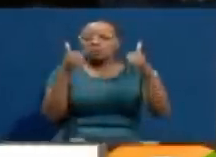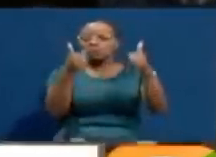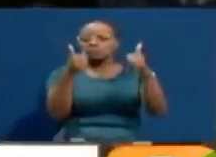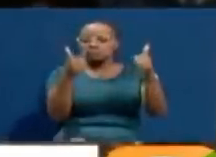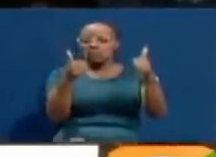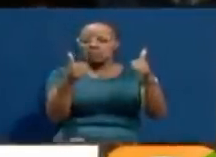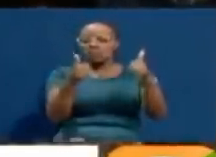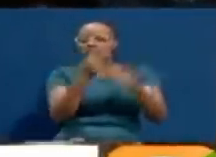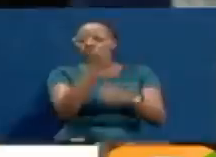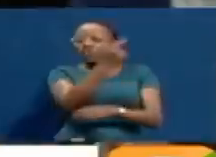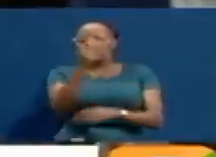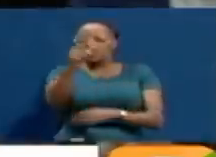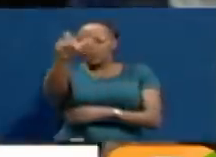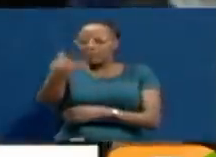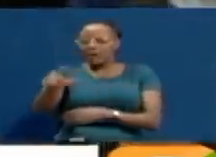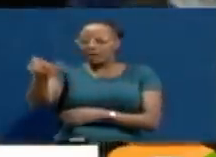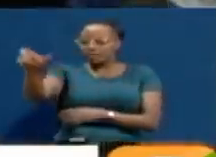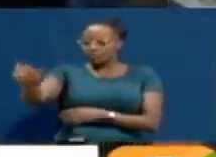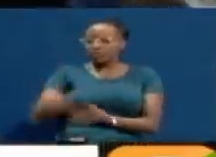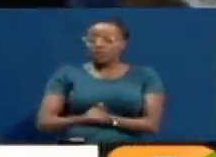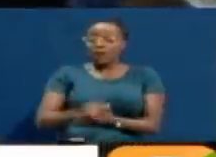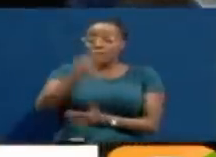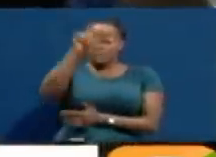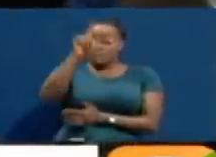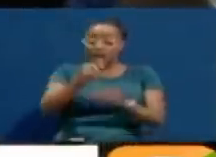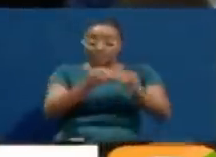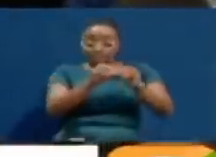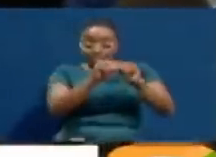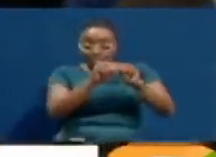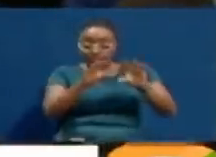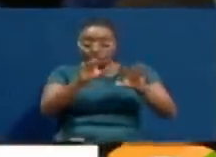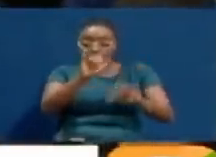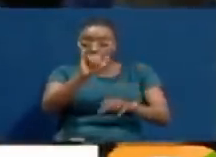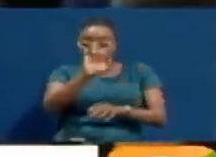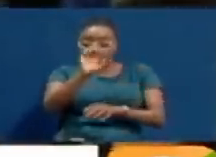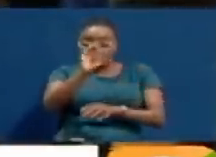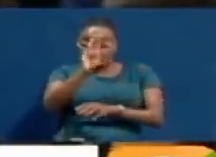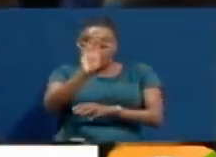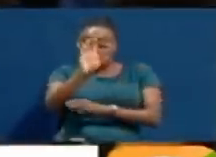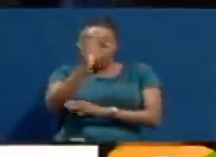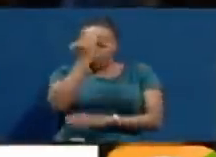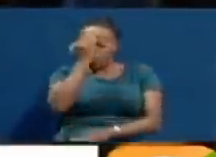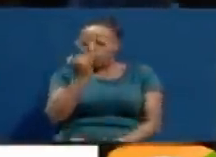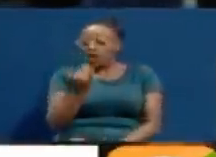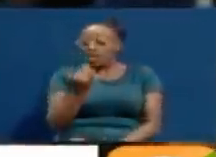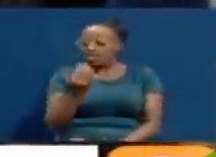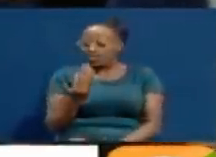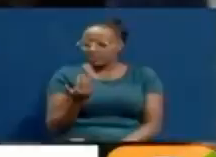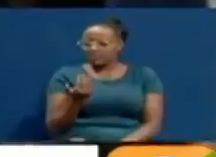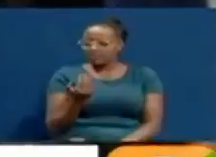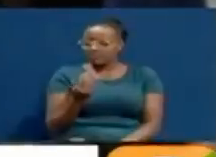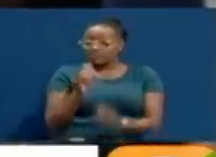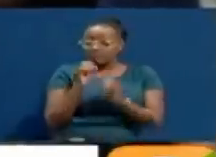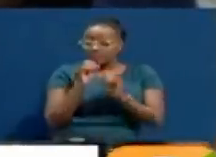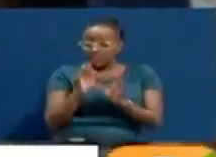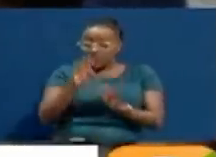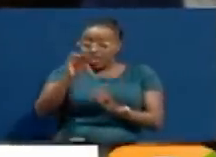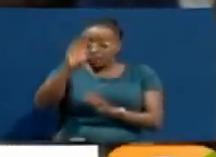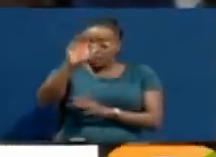kwa kila mmoja. We must devolve IEBC. So that kama ni kura ya